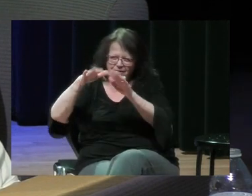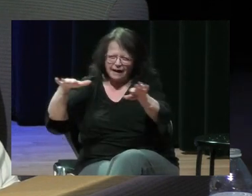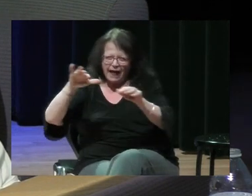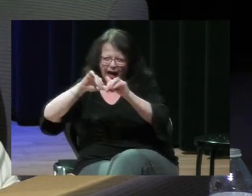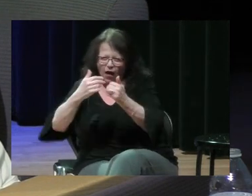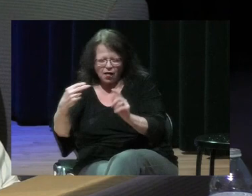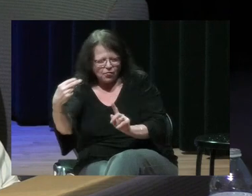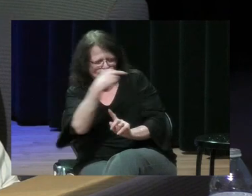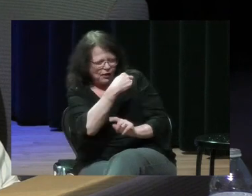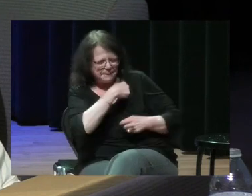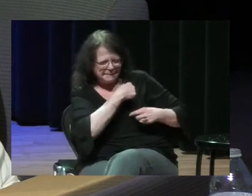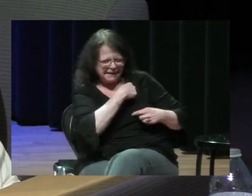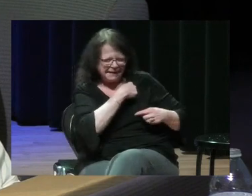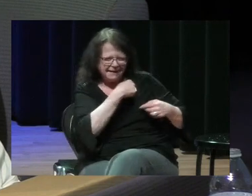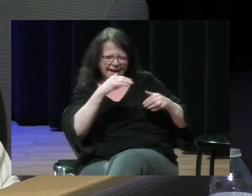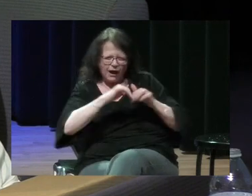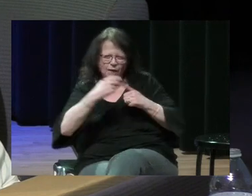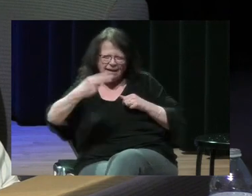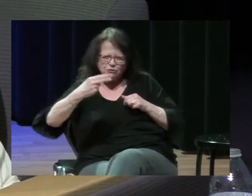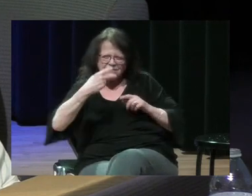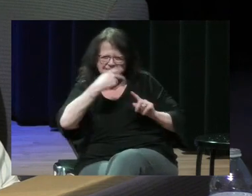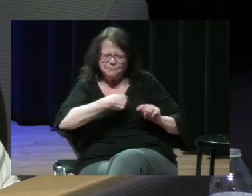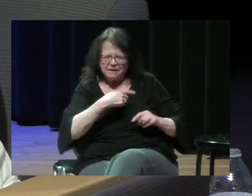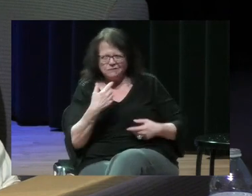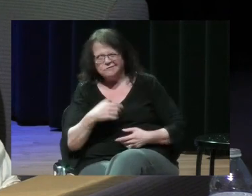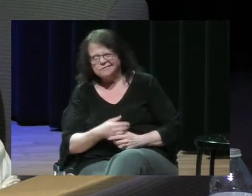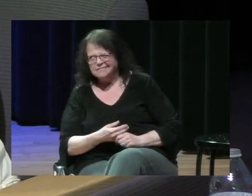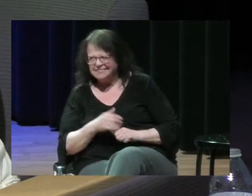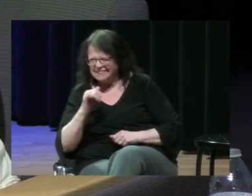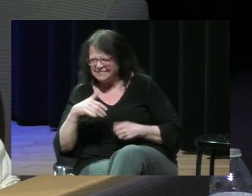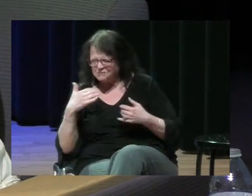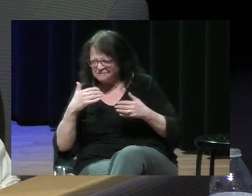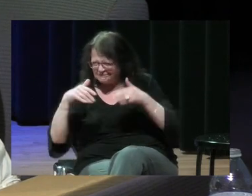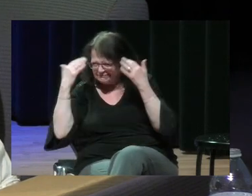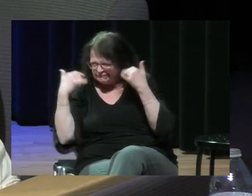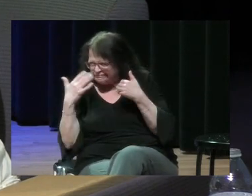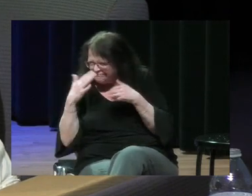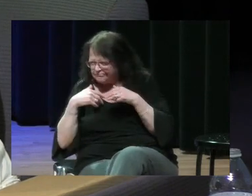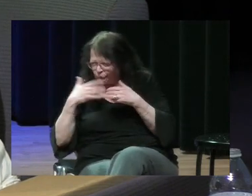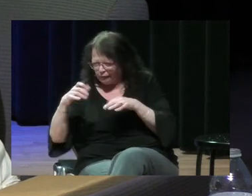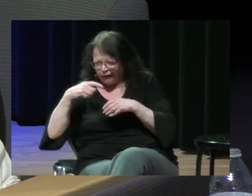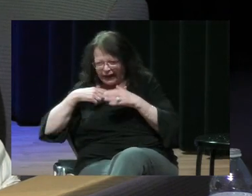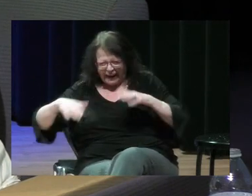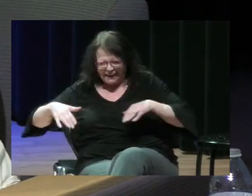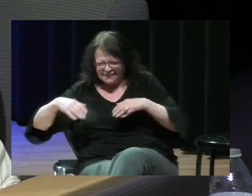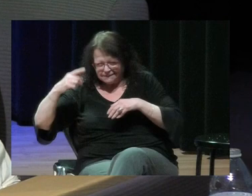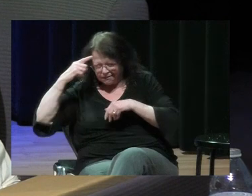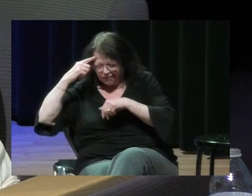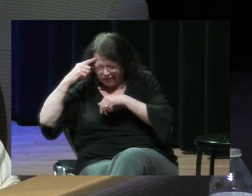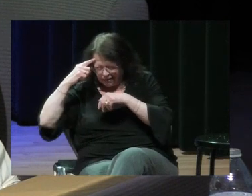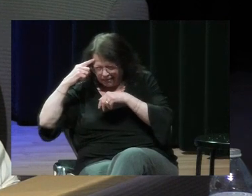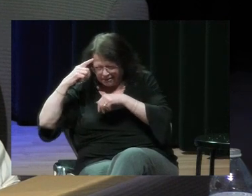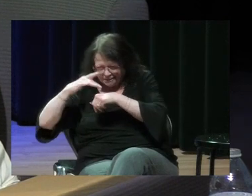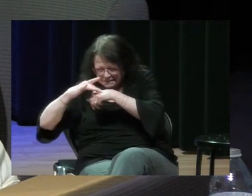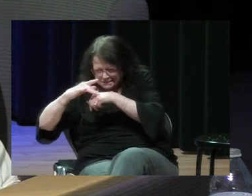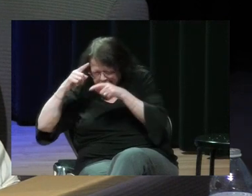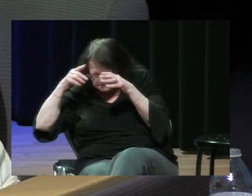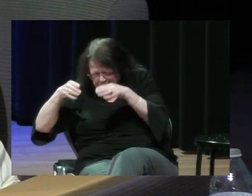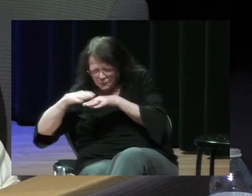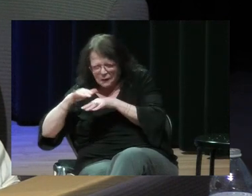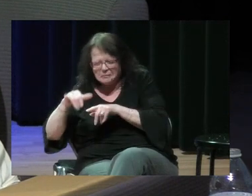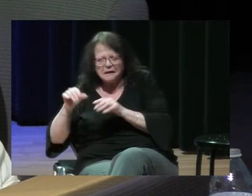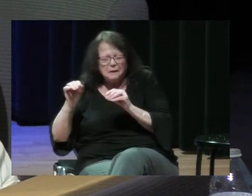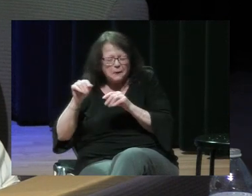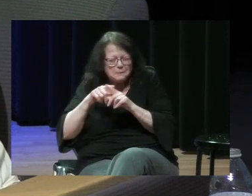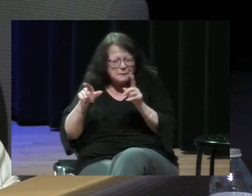I think I would get in my head a lot if I spent time dwelling on it. But more than that, what I've learned over our time